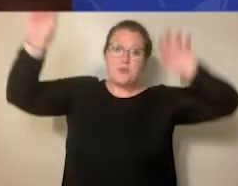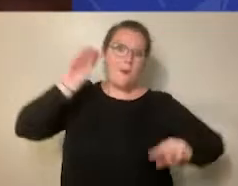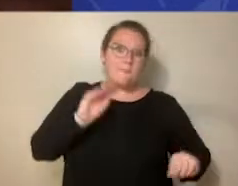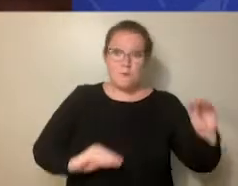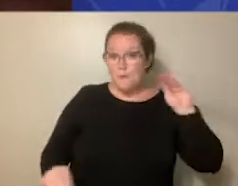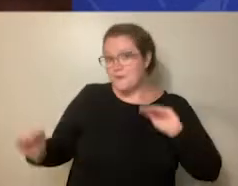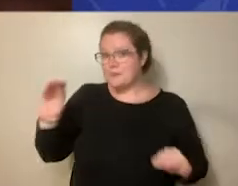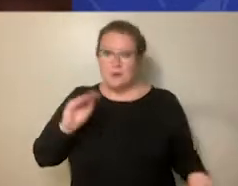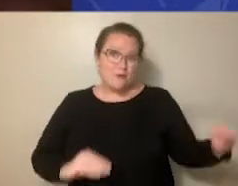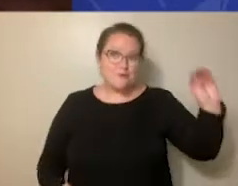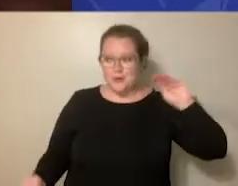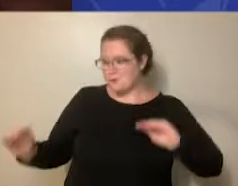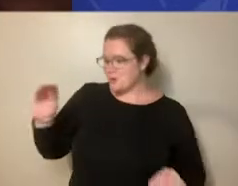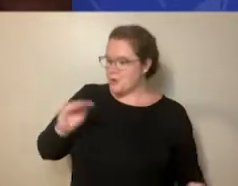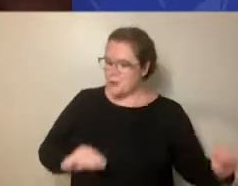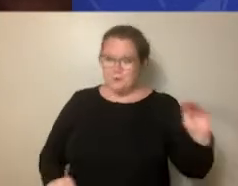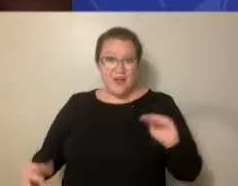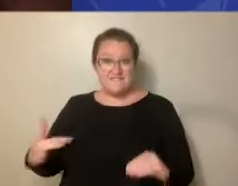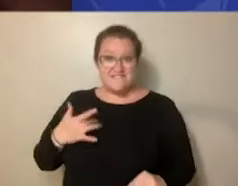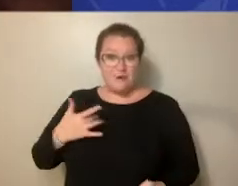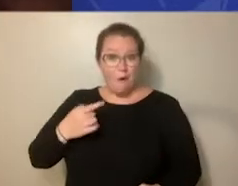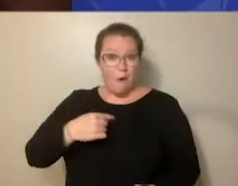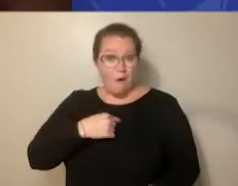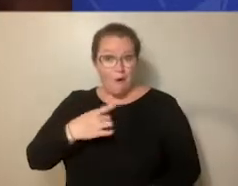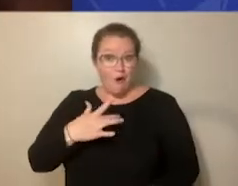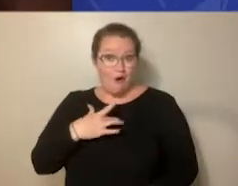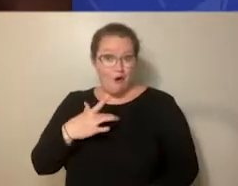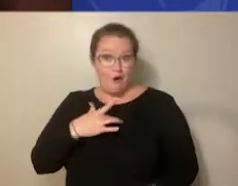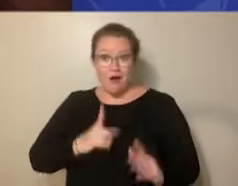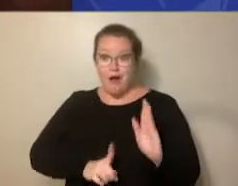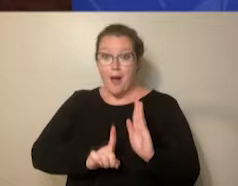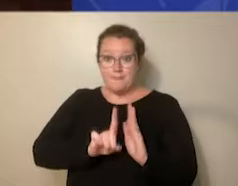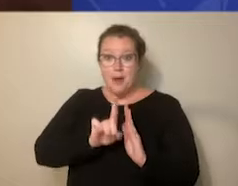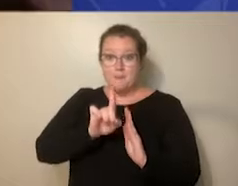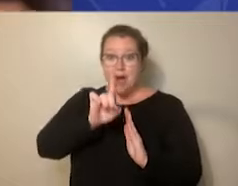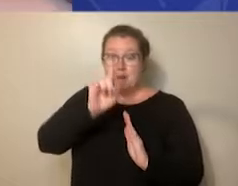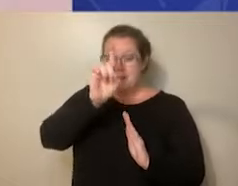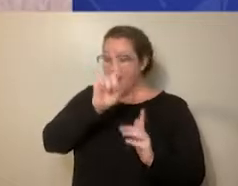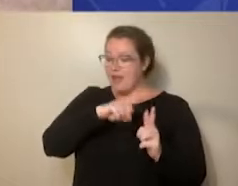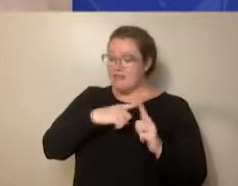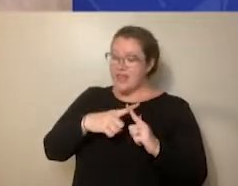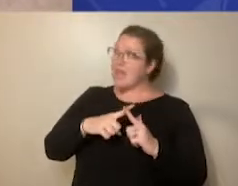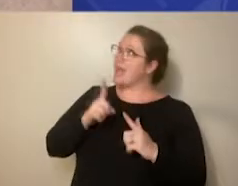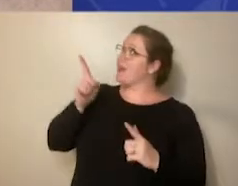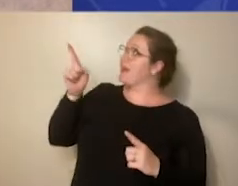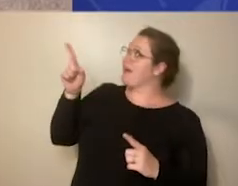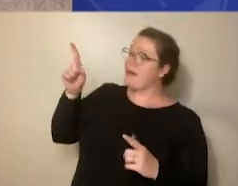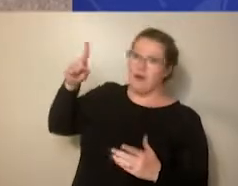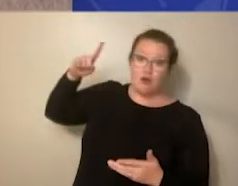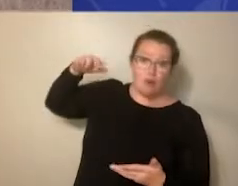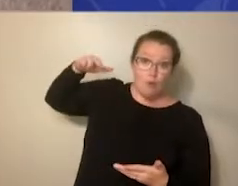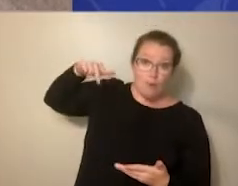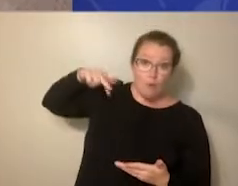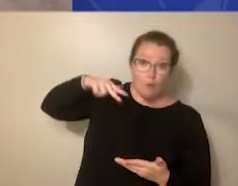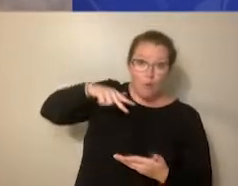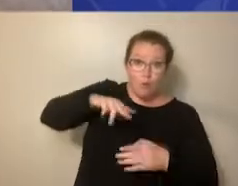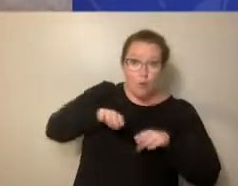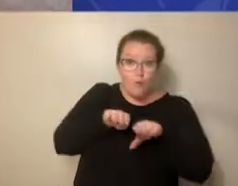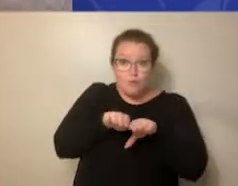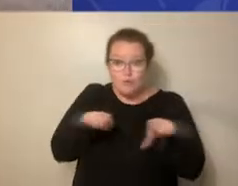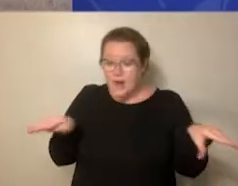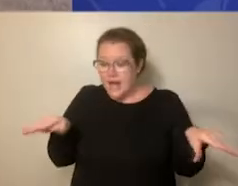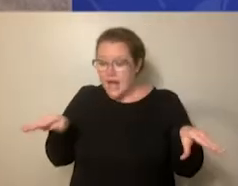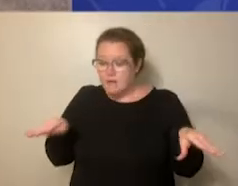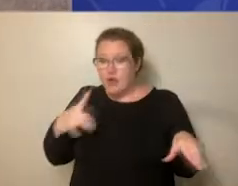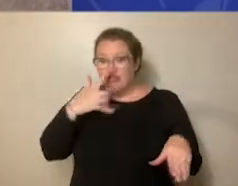moving, we're getting that heart rate up. And then we're gonna go down low to the ground. A little